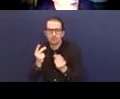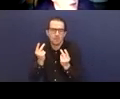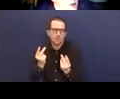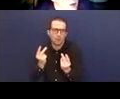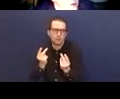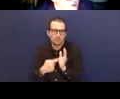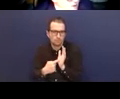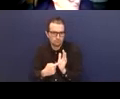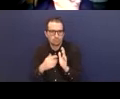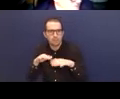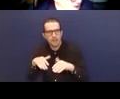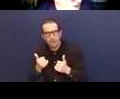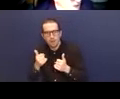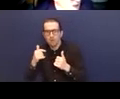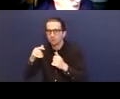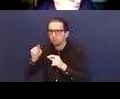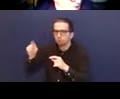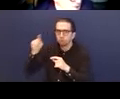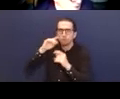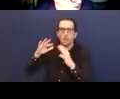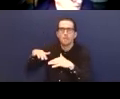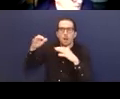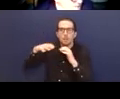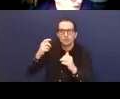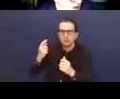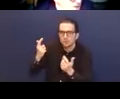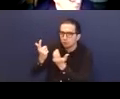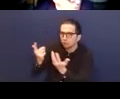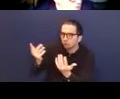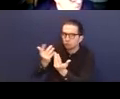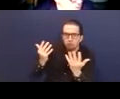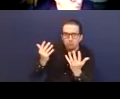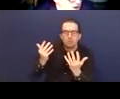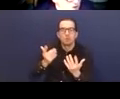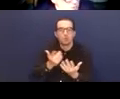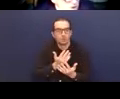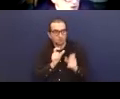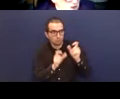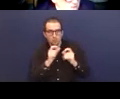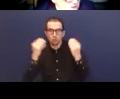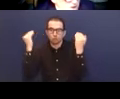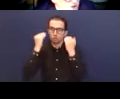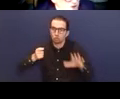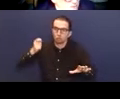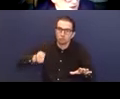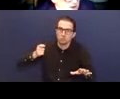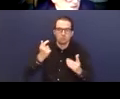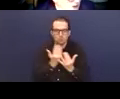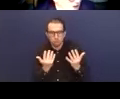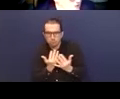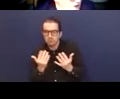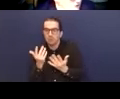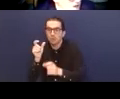workers, and so on, administrators? And the proportion of population who believe decision-making